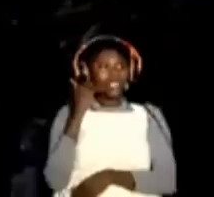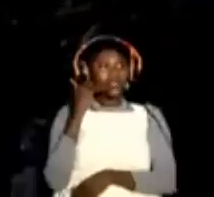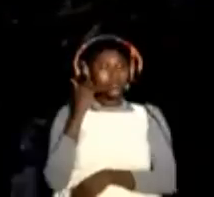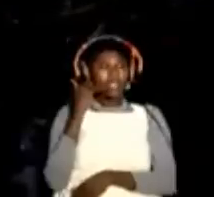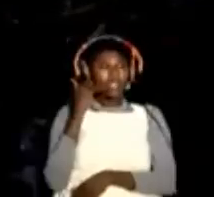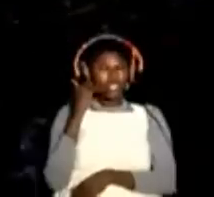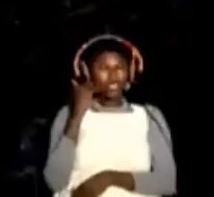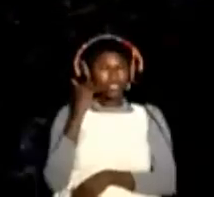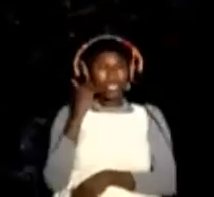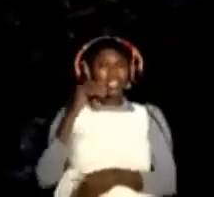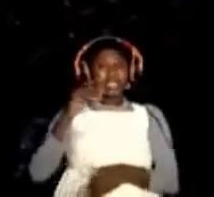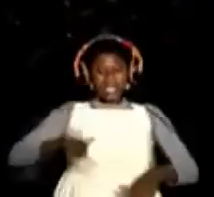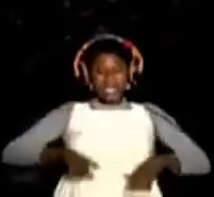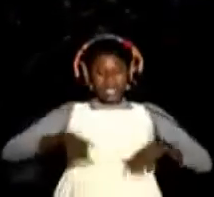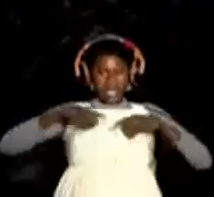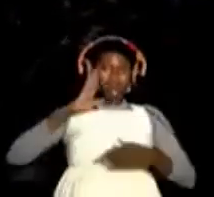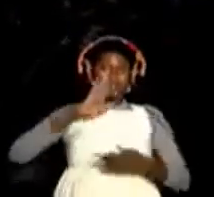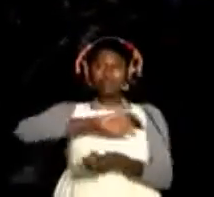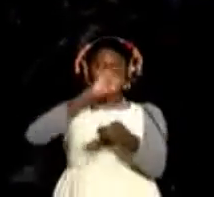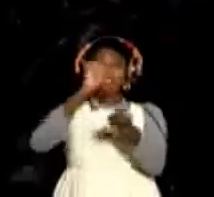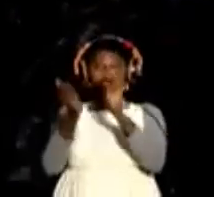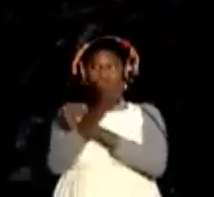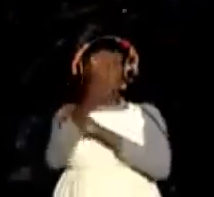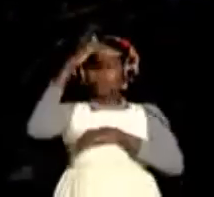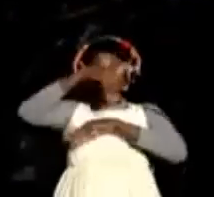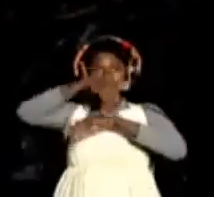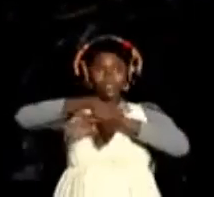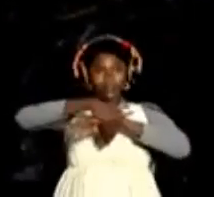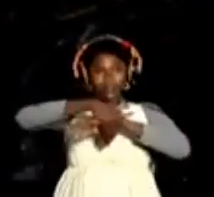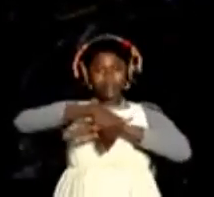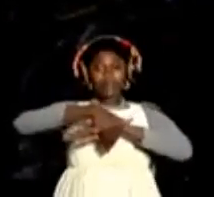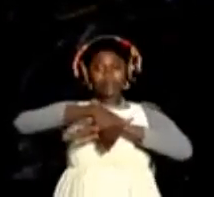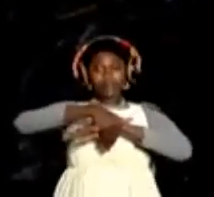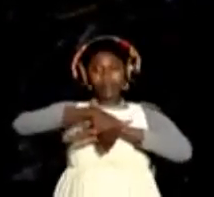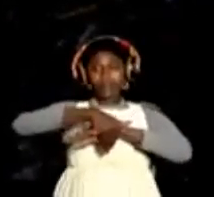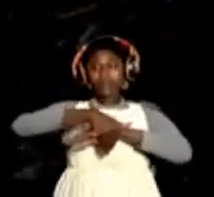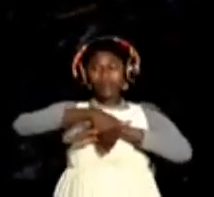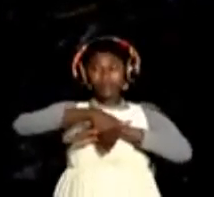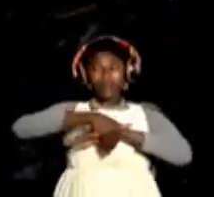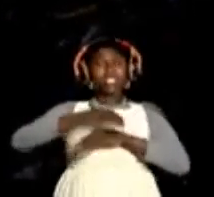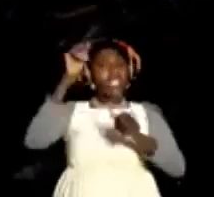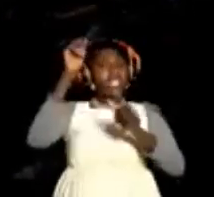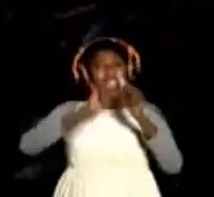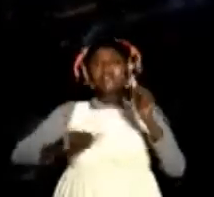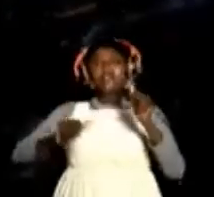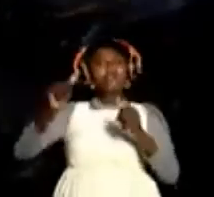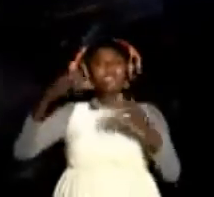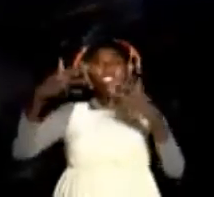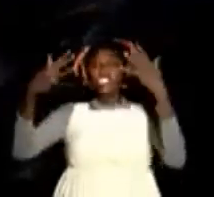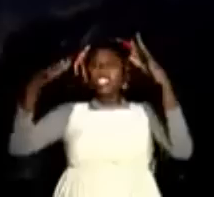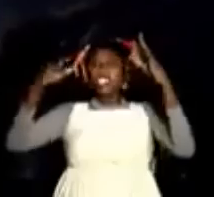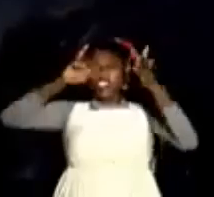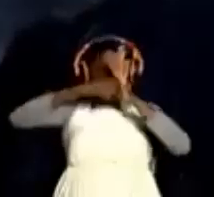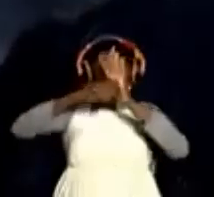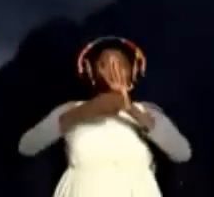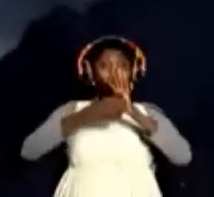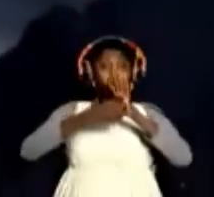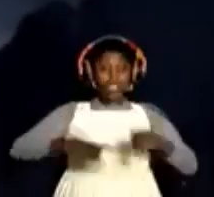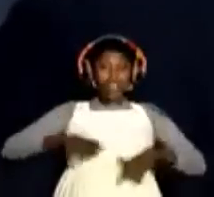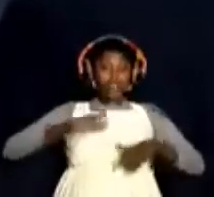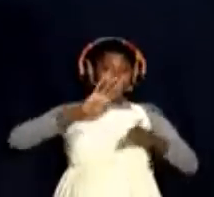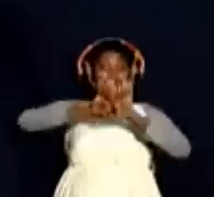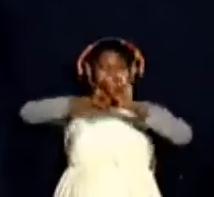A destiny will be changed here tonight. Amen. Every locked up blessing shall open